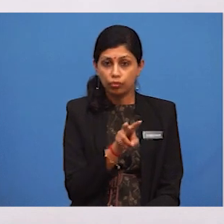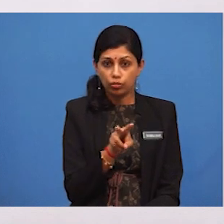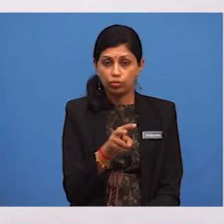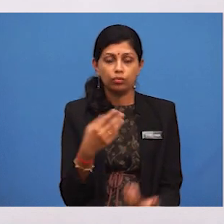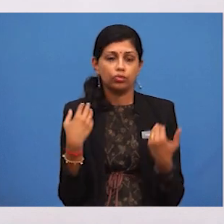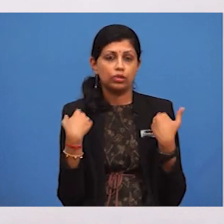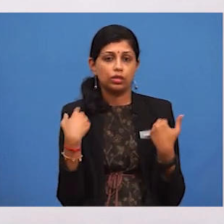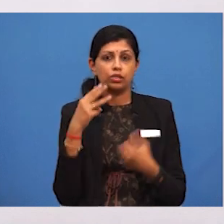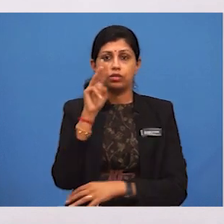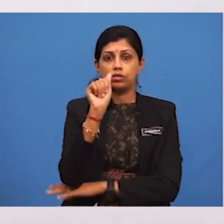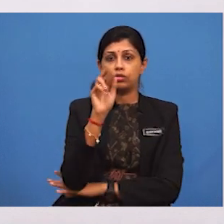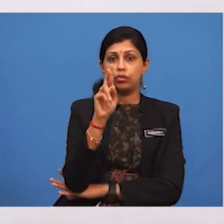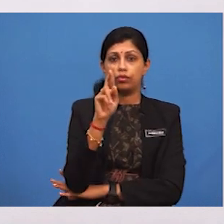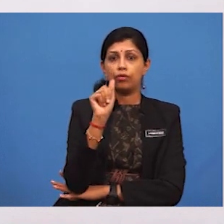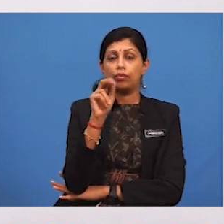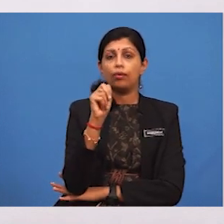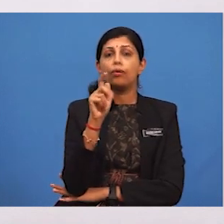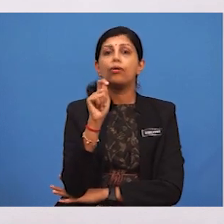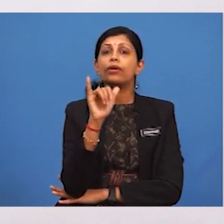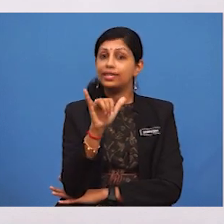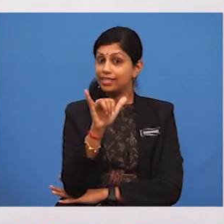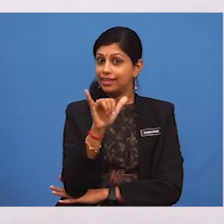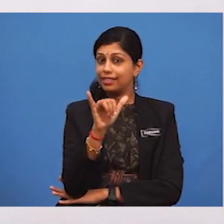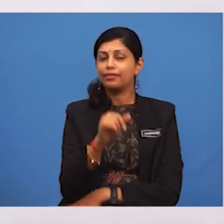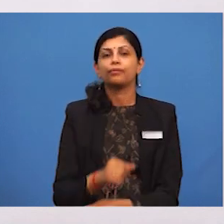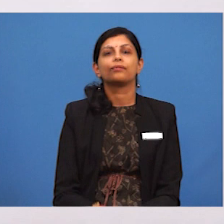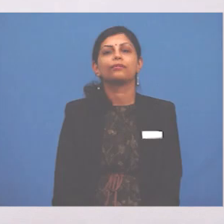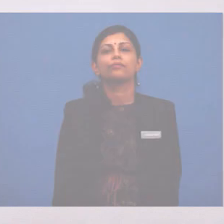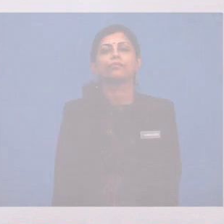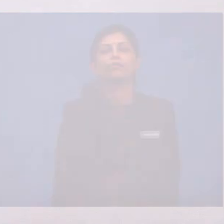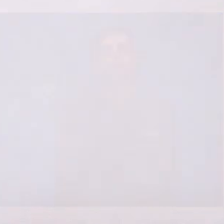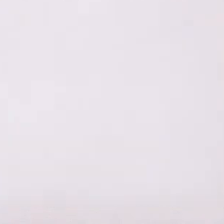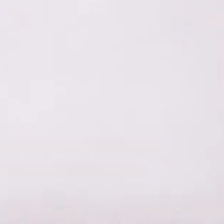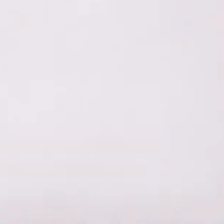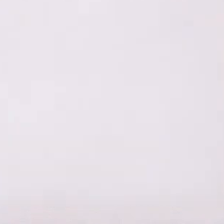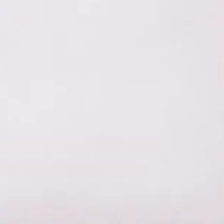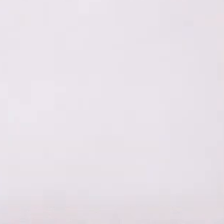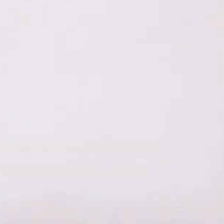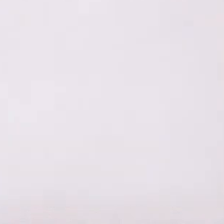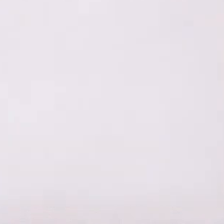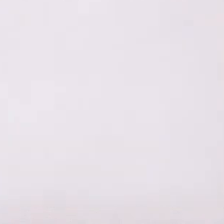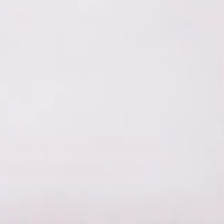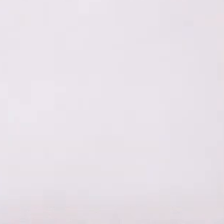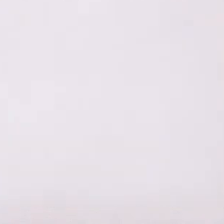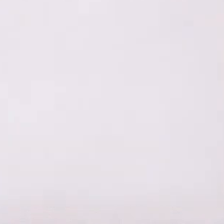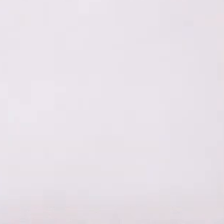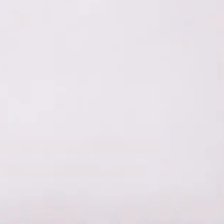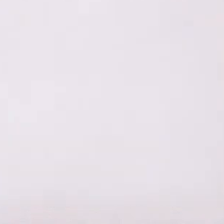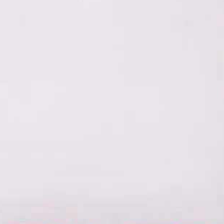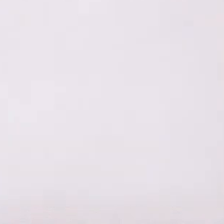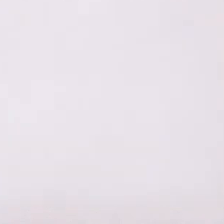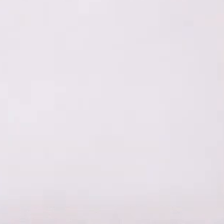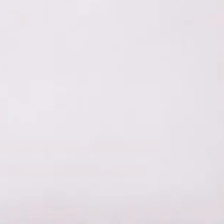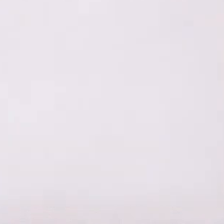of 1 year. Now, I understand why this is a difficult decision to make.